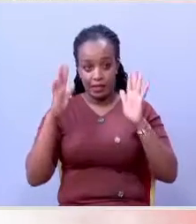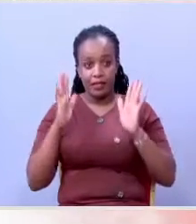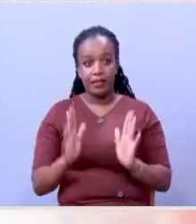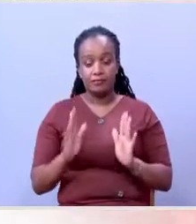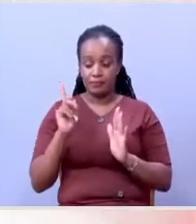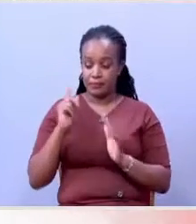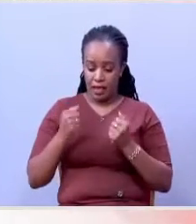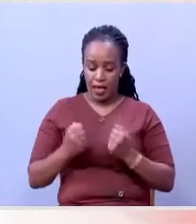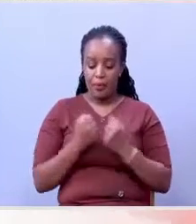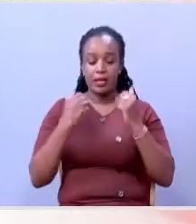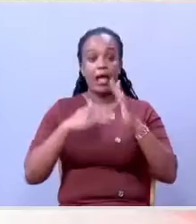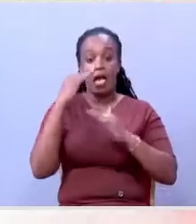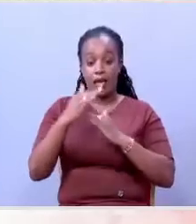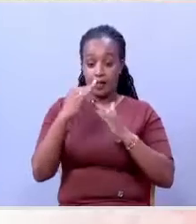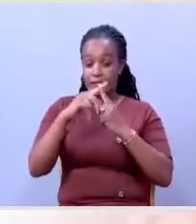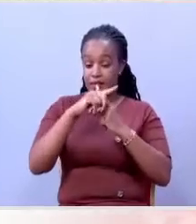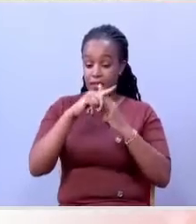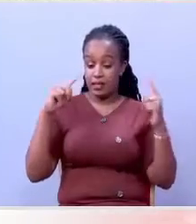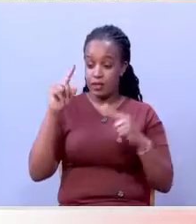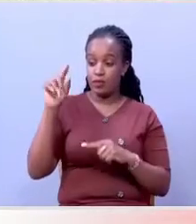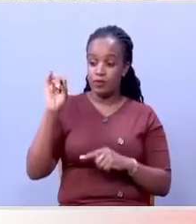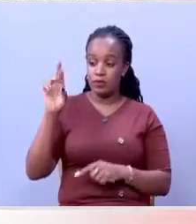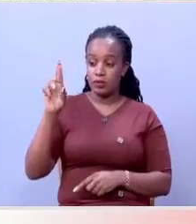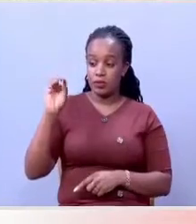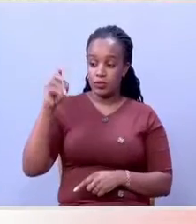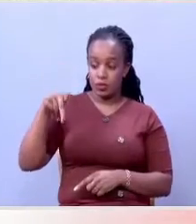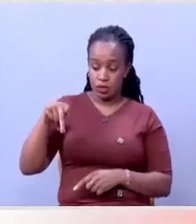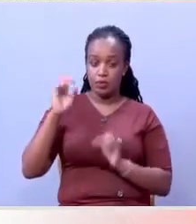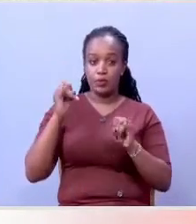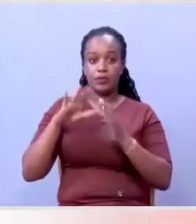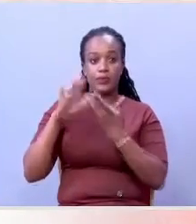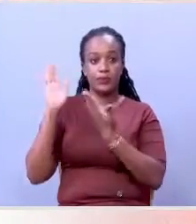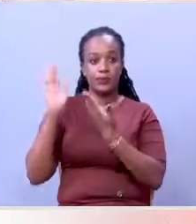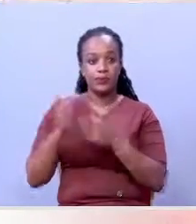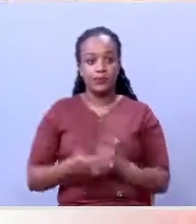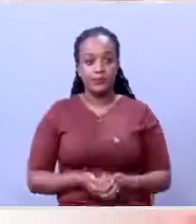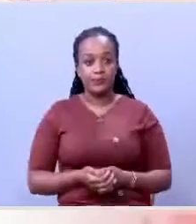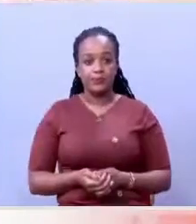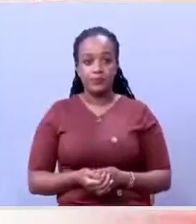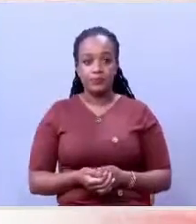the gruesome murder of Olympian Agnes Tirop. Zainab Mohammed with an in-depth.